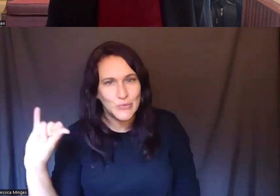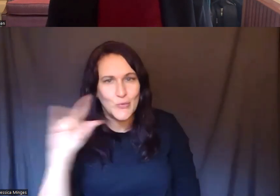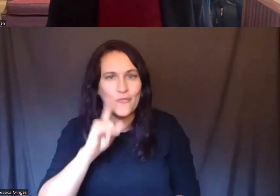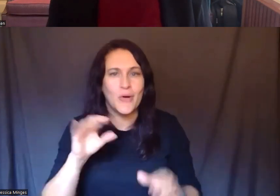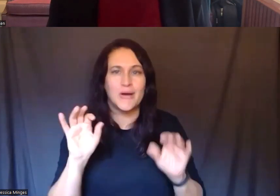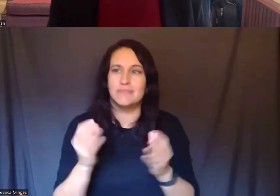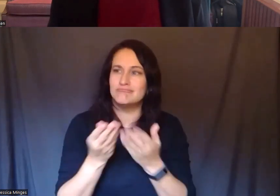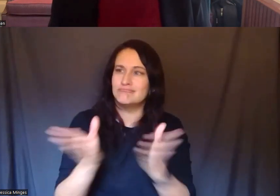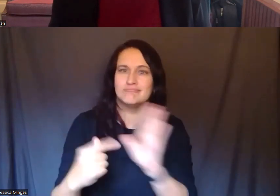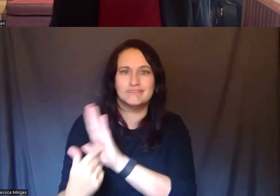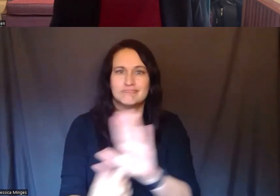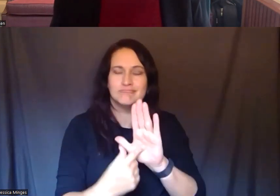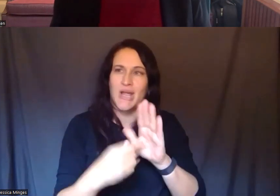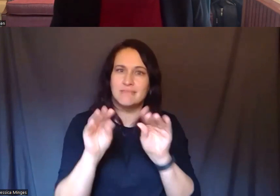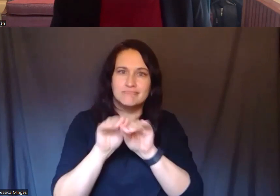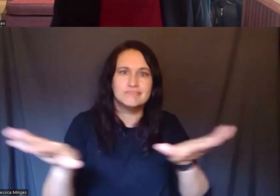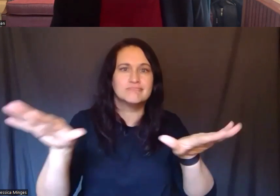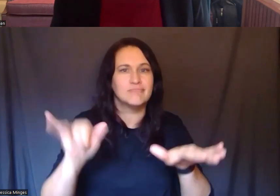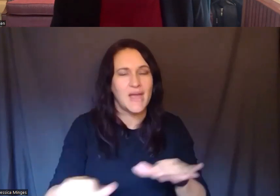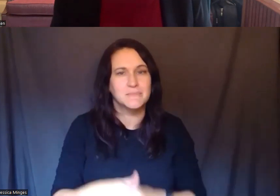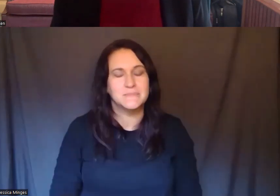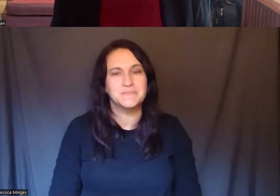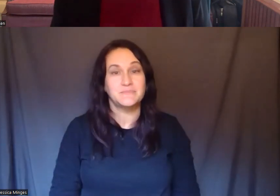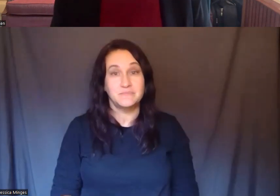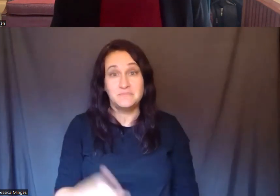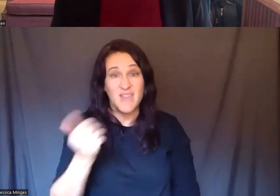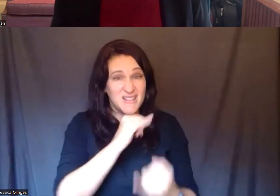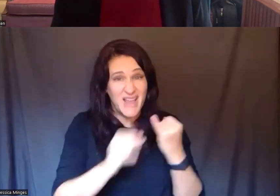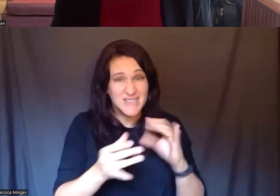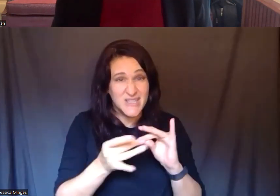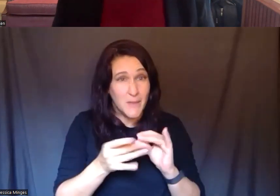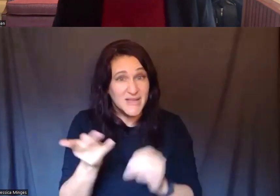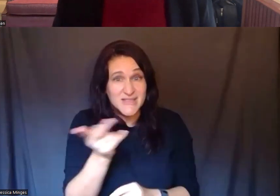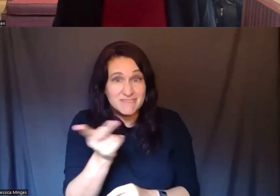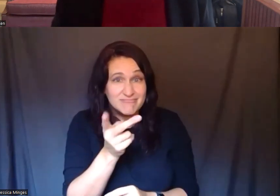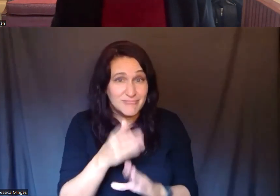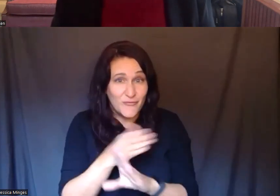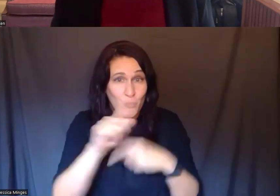everyone's attention. Any final comments, Tony or Peggy, before we wrap up?